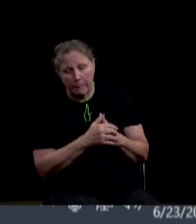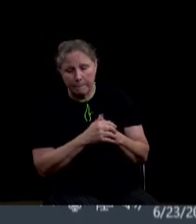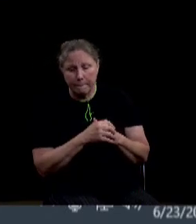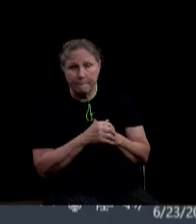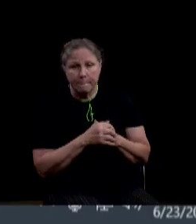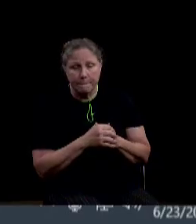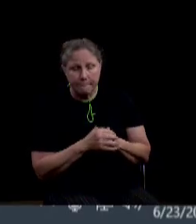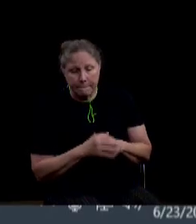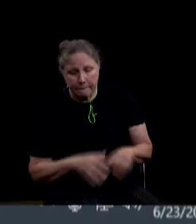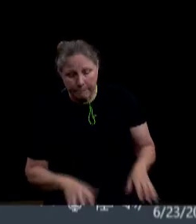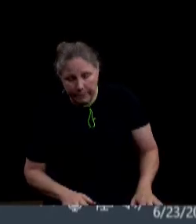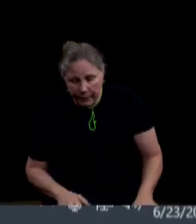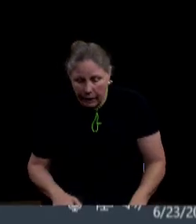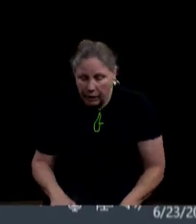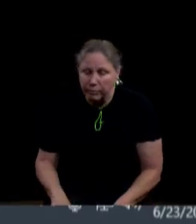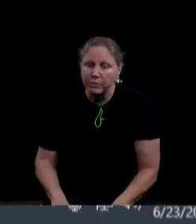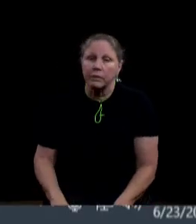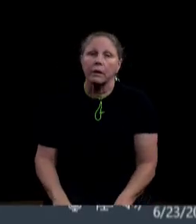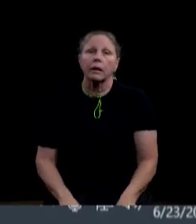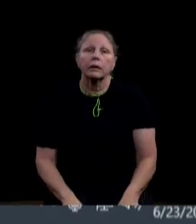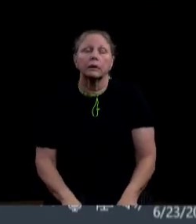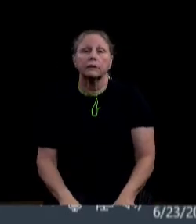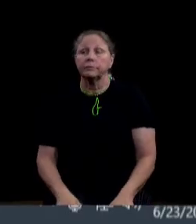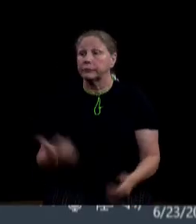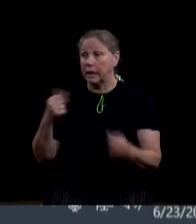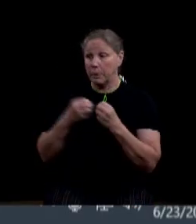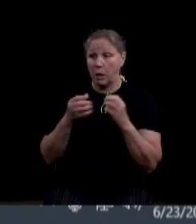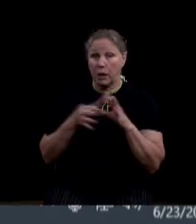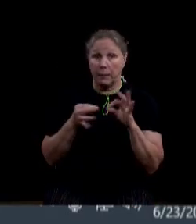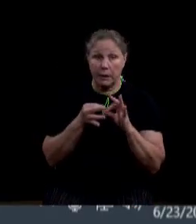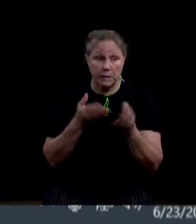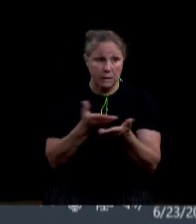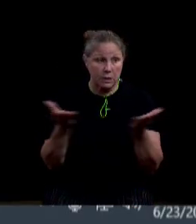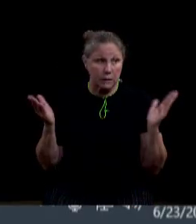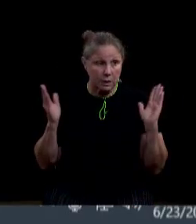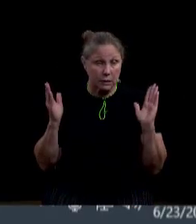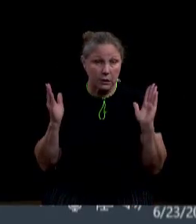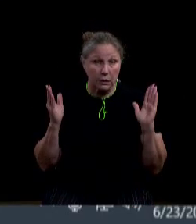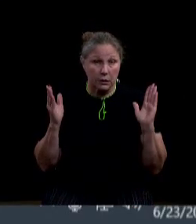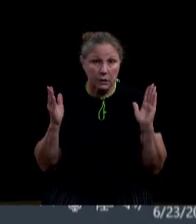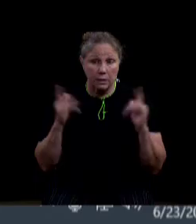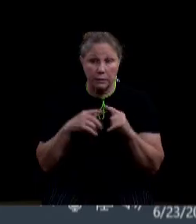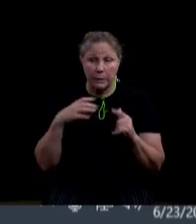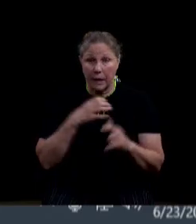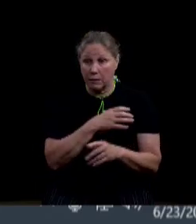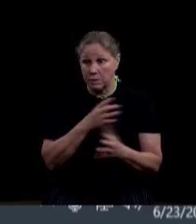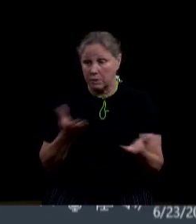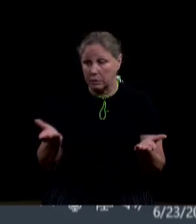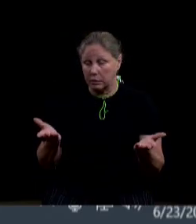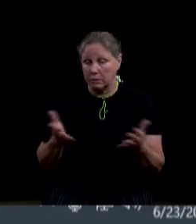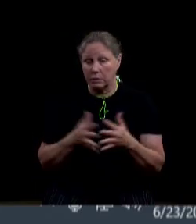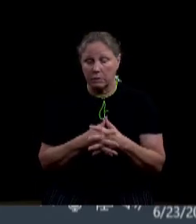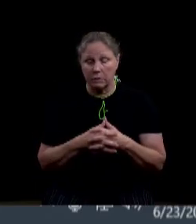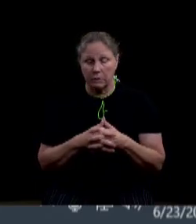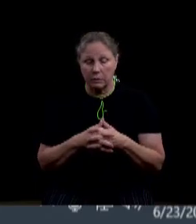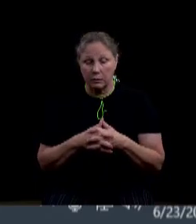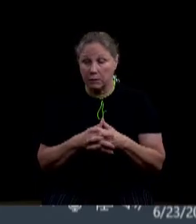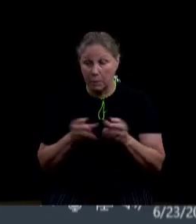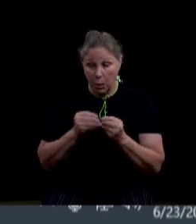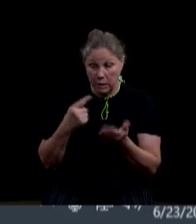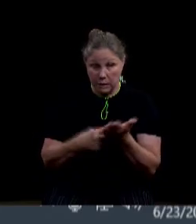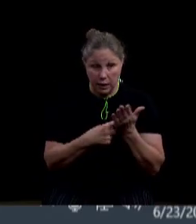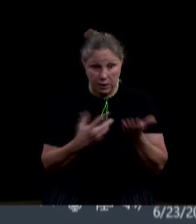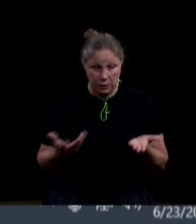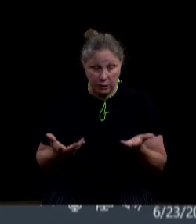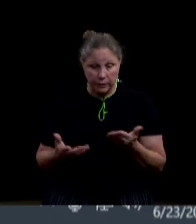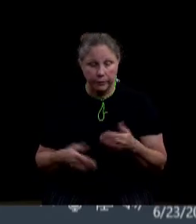Any other comments from council members? Any further discussion? One clarification: if you're